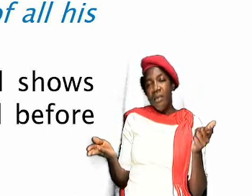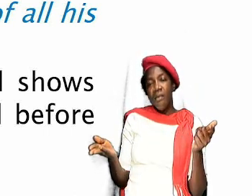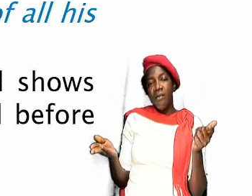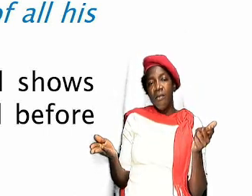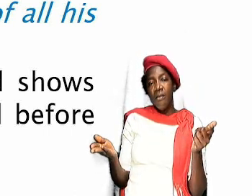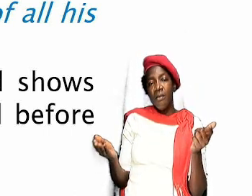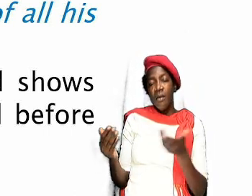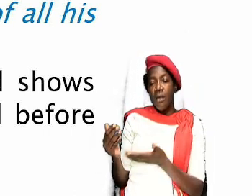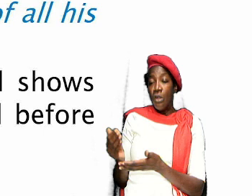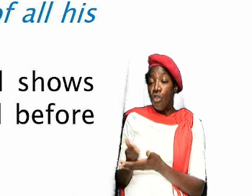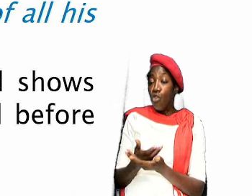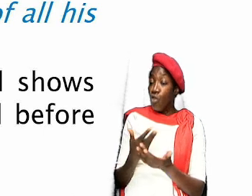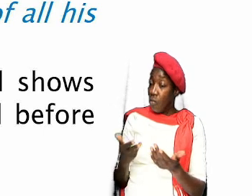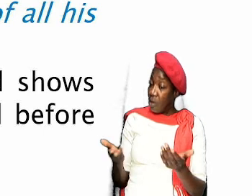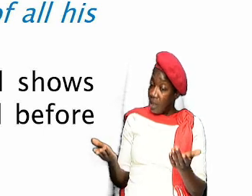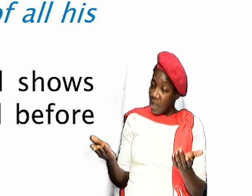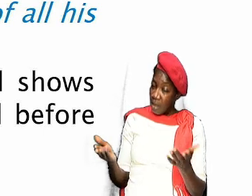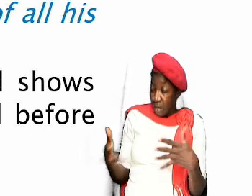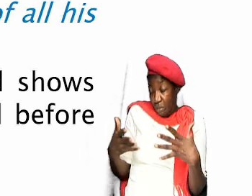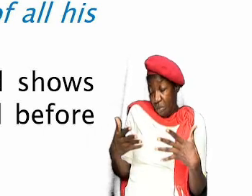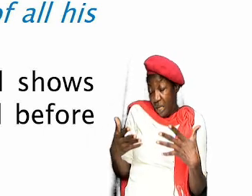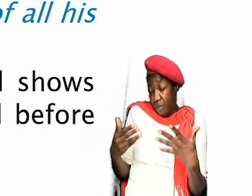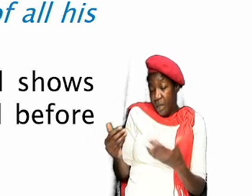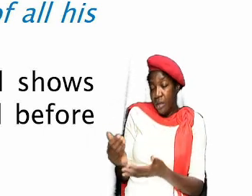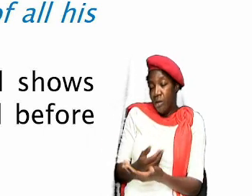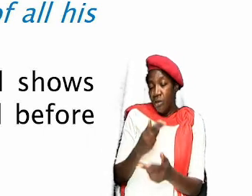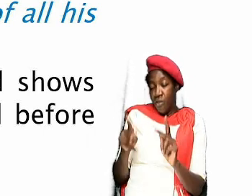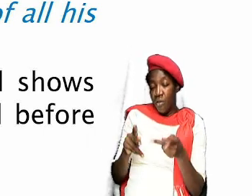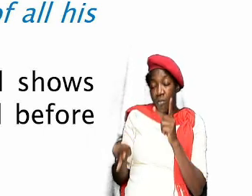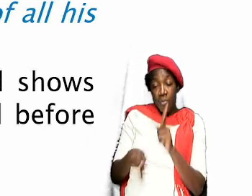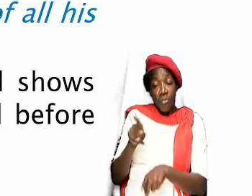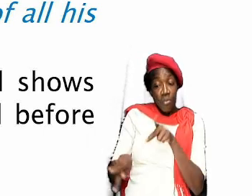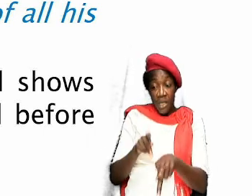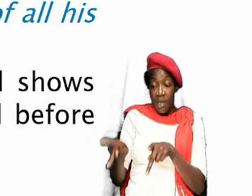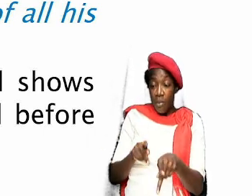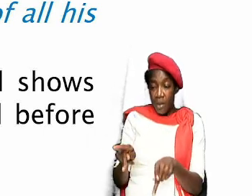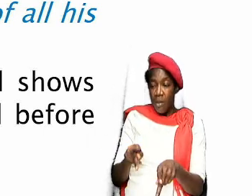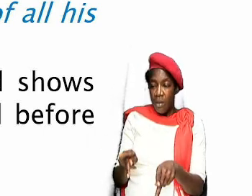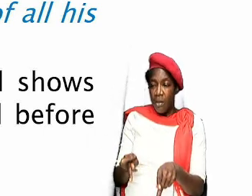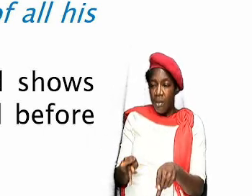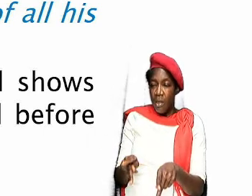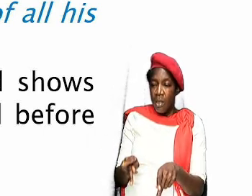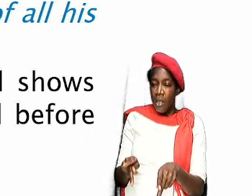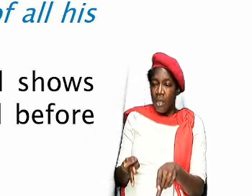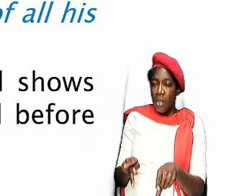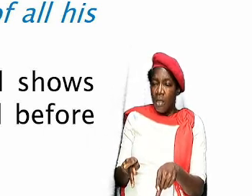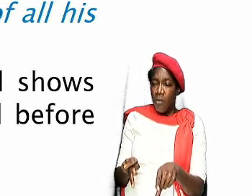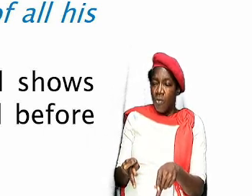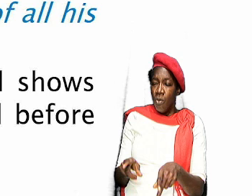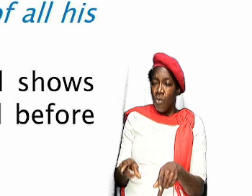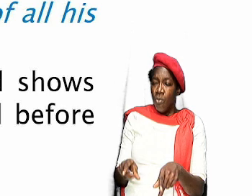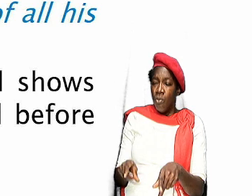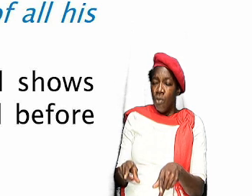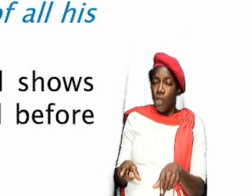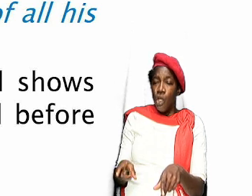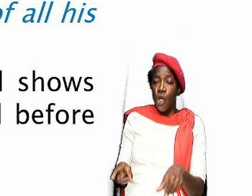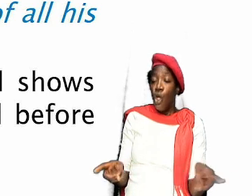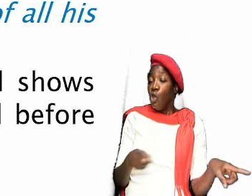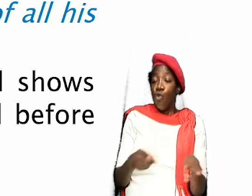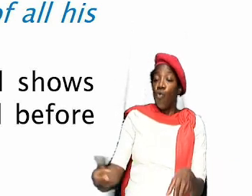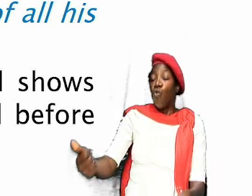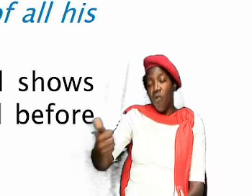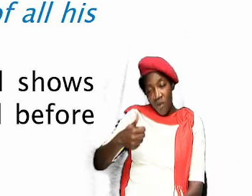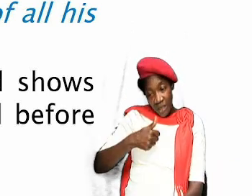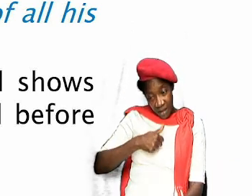Some of these things, probably some of us would make our own call. But